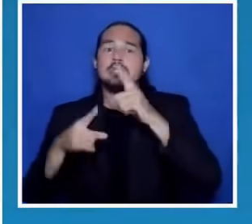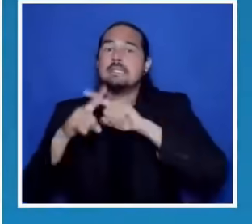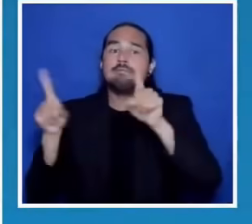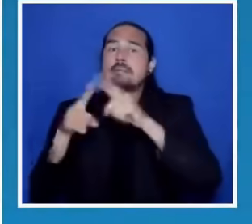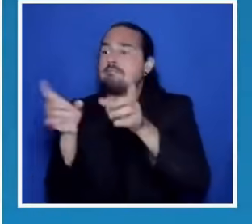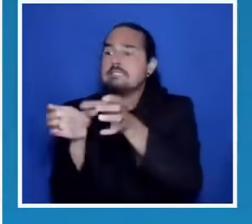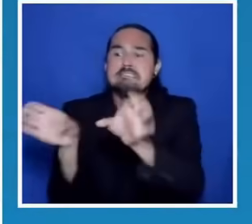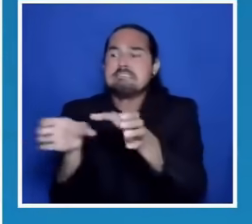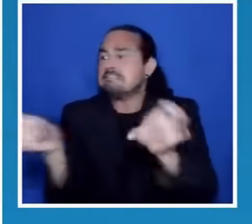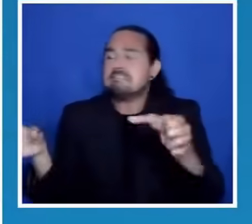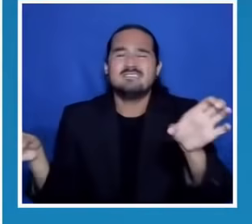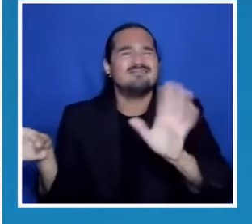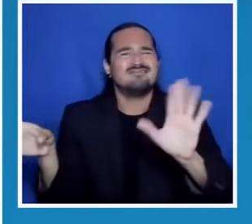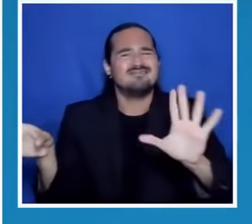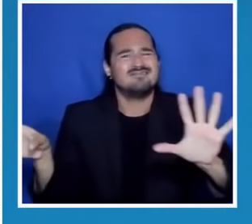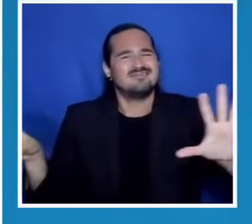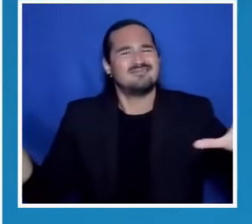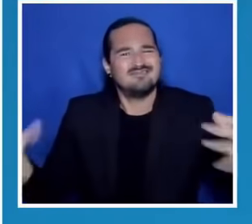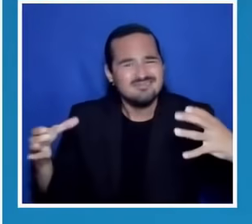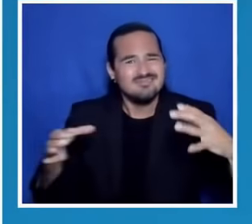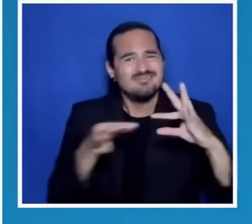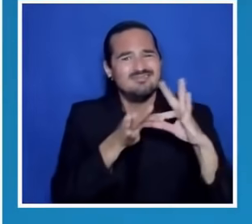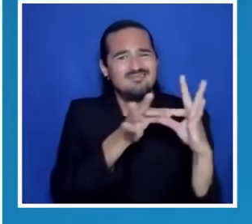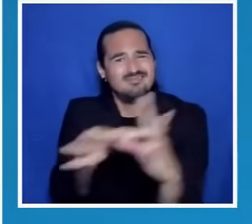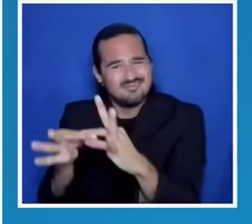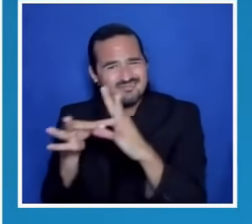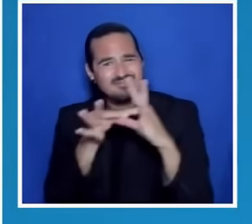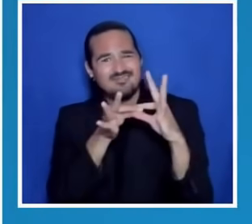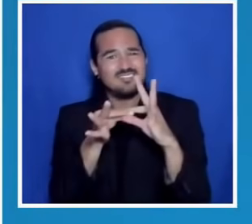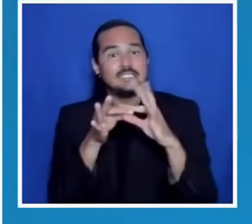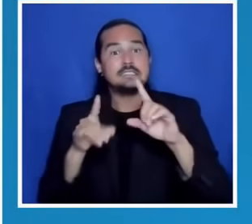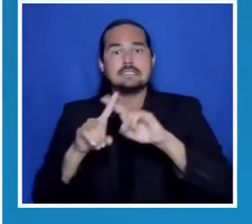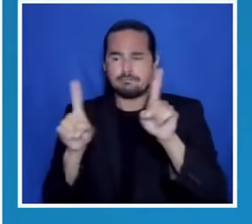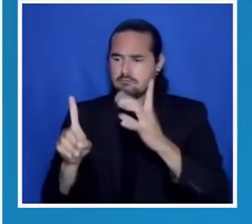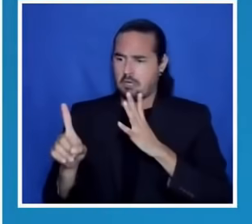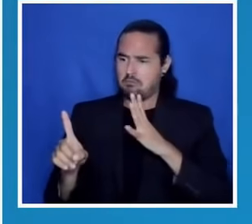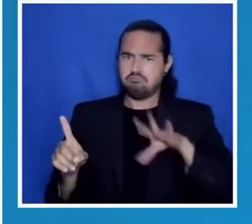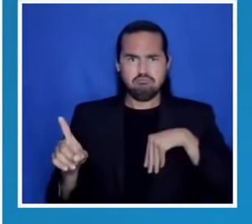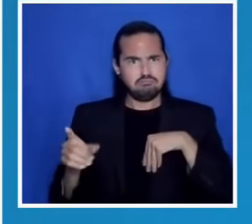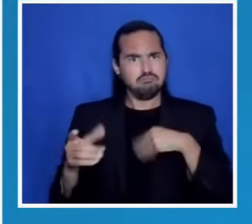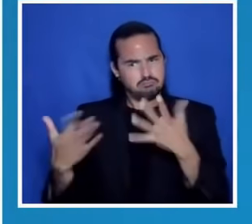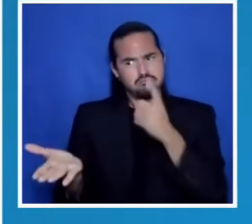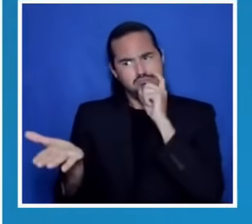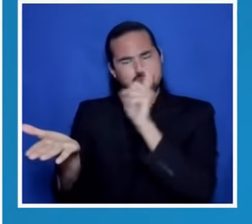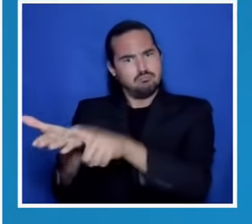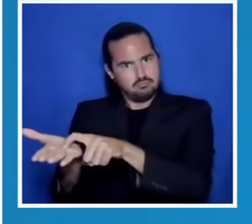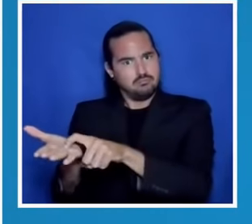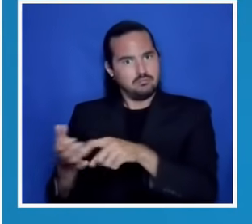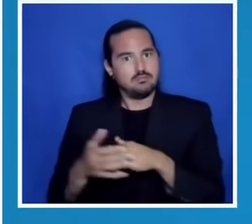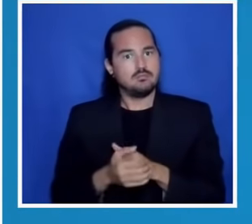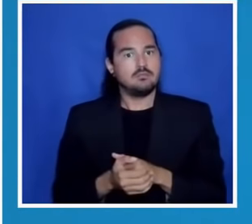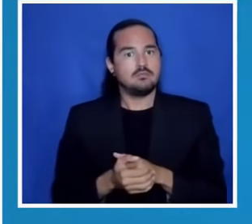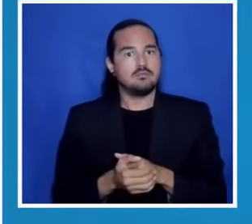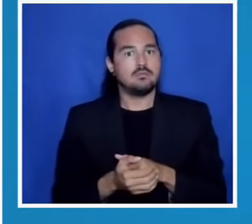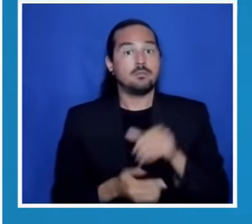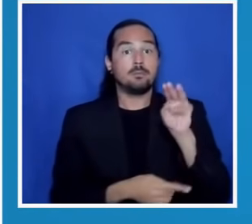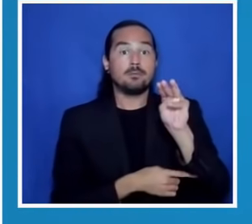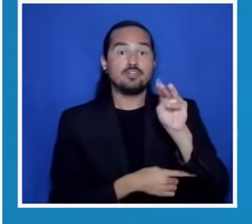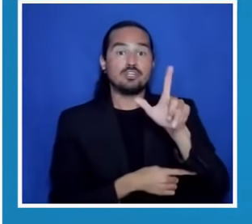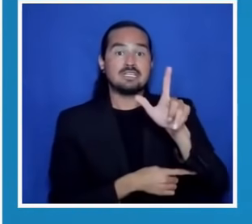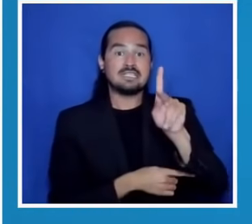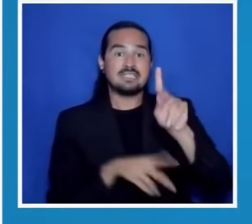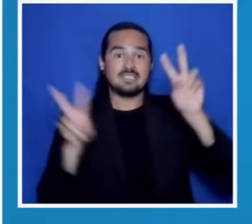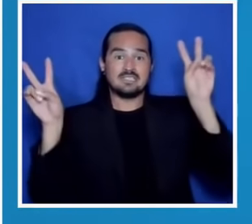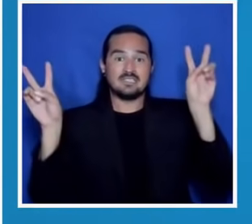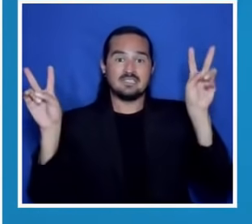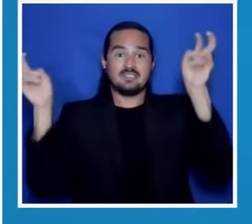differences. Dr. King said it better than anyone else. We're all bound together by a web of mutuality. We're all better off when we're all better